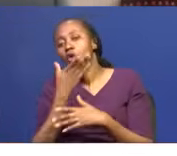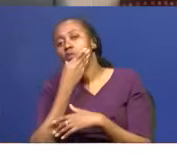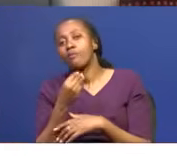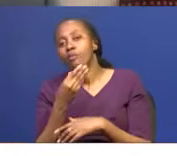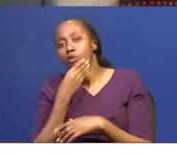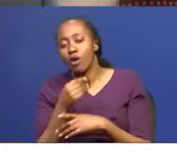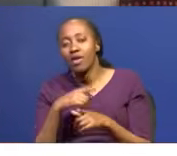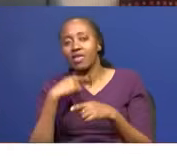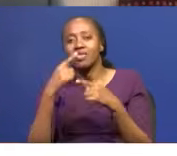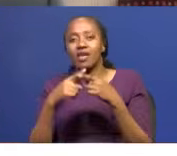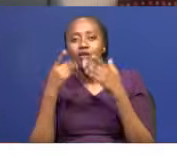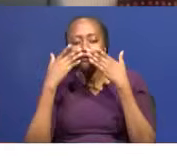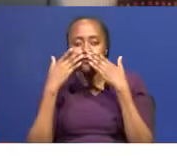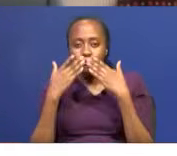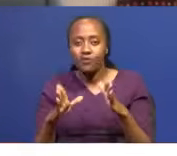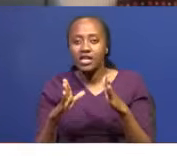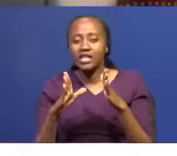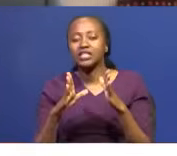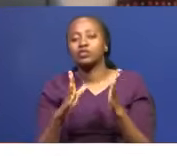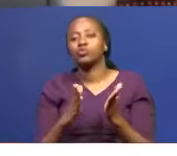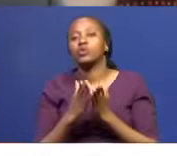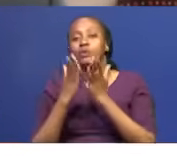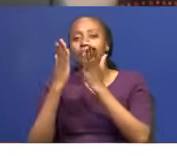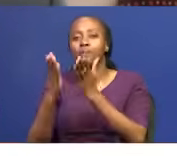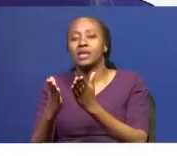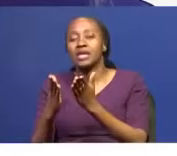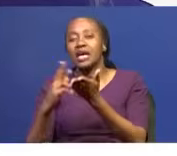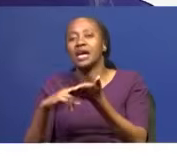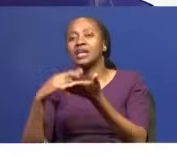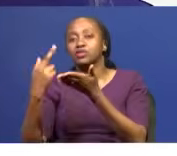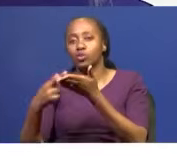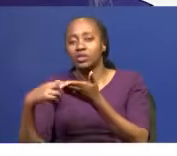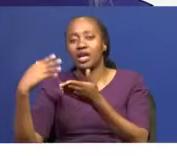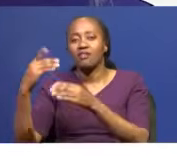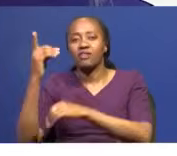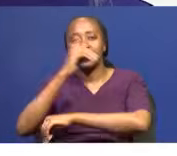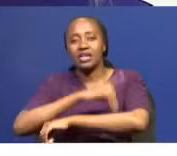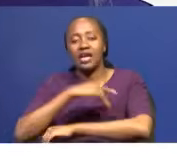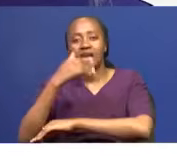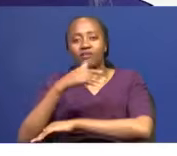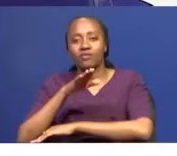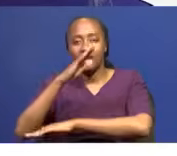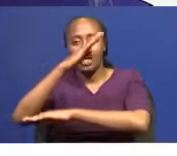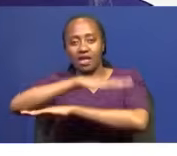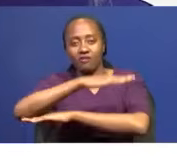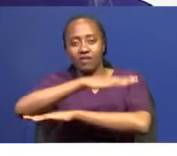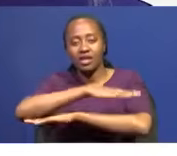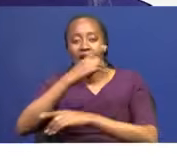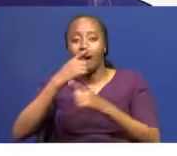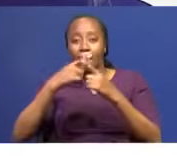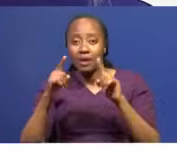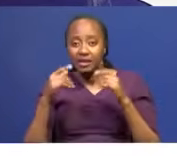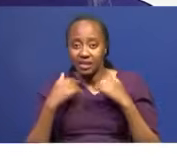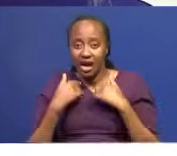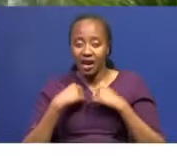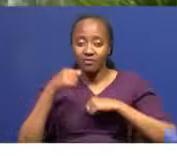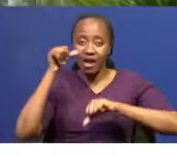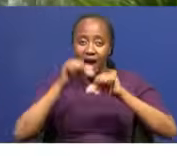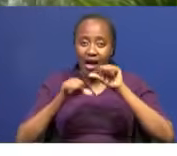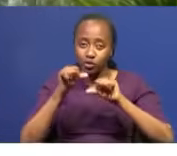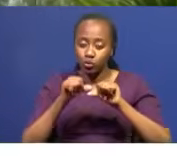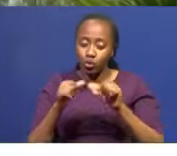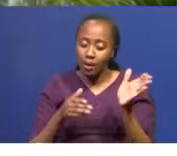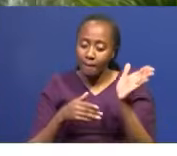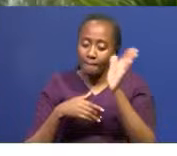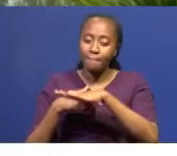we release the resources to those schools every day in the evening. The CS noted that significant progress has been made in restoring